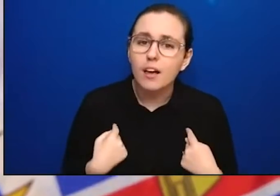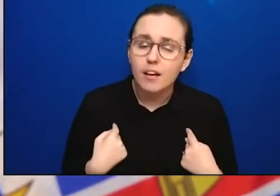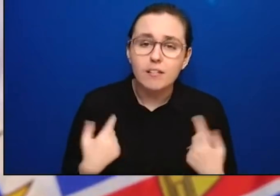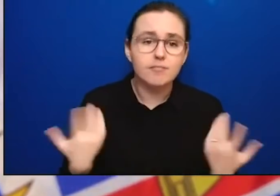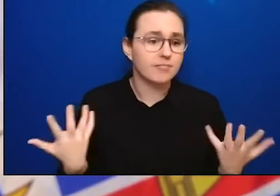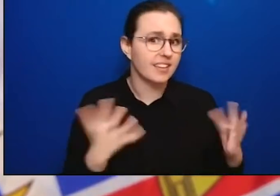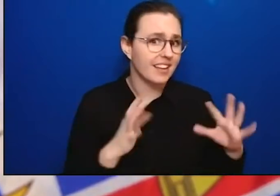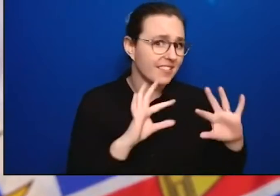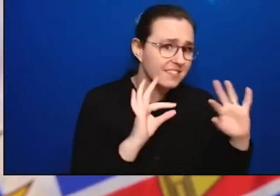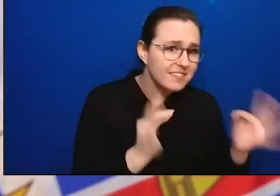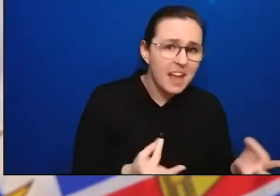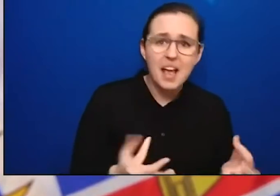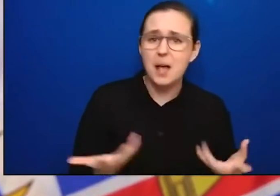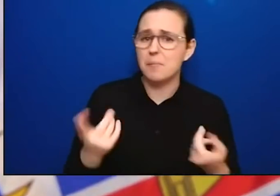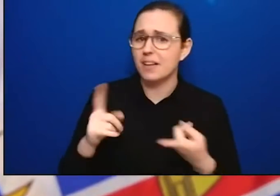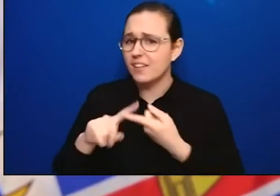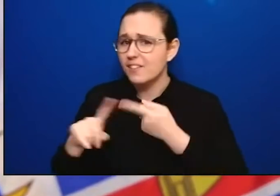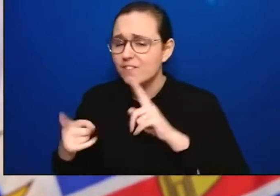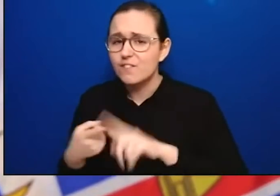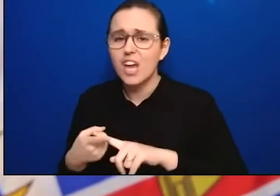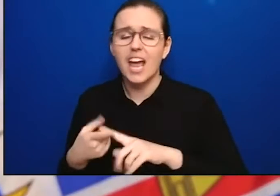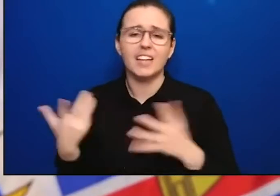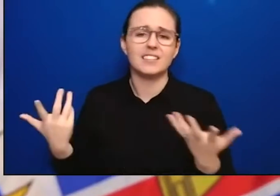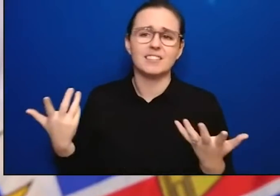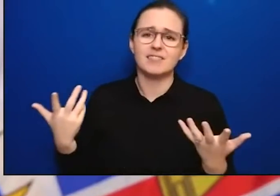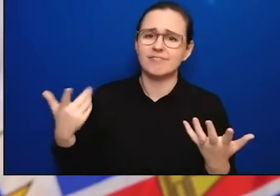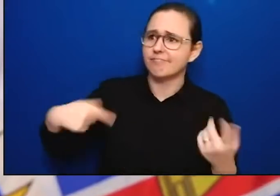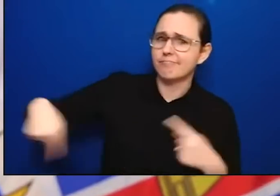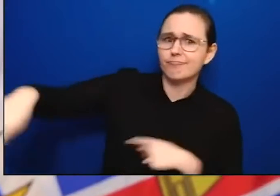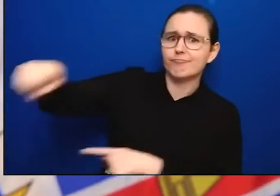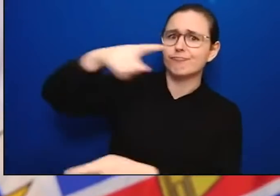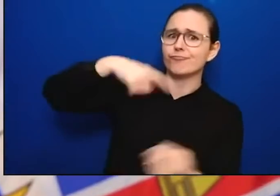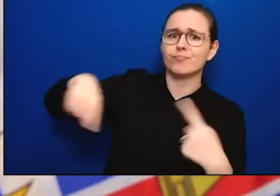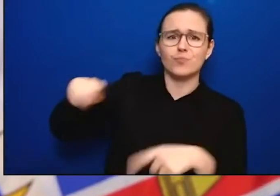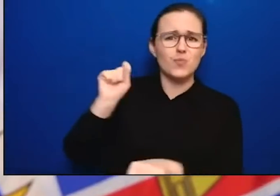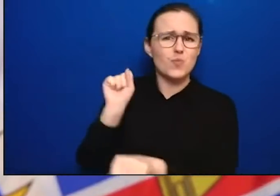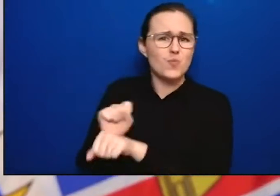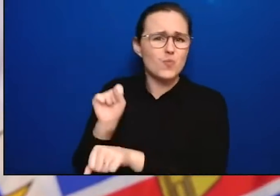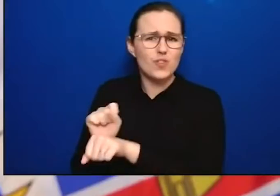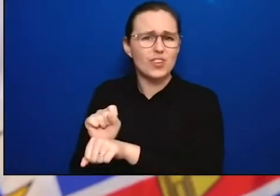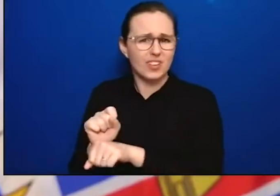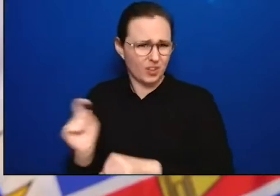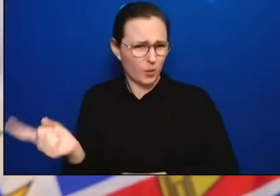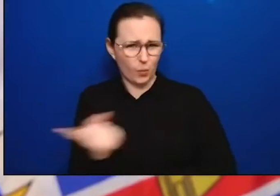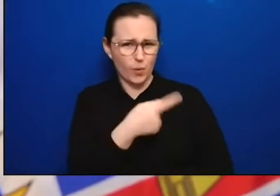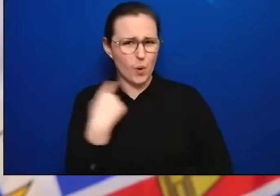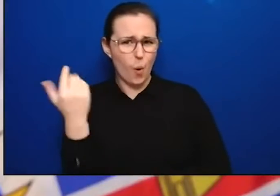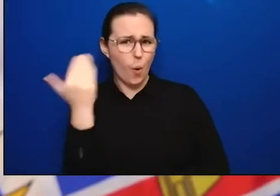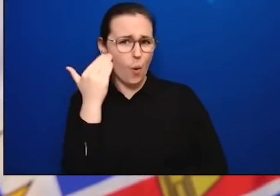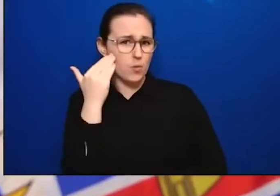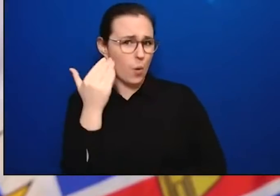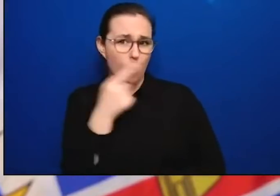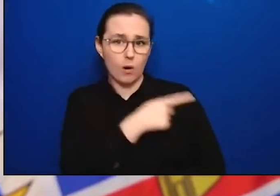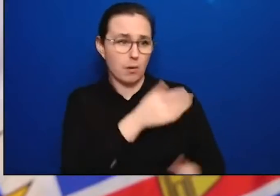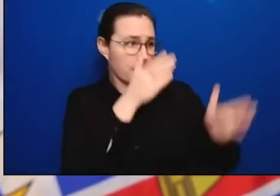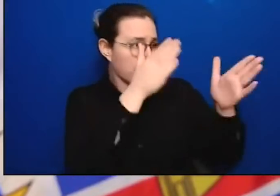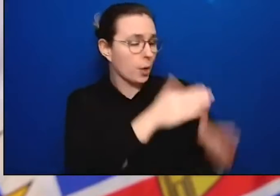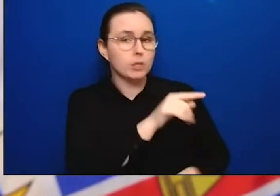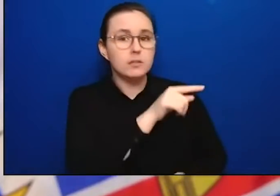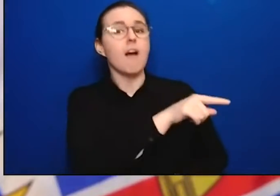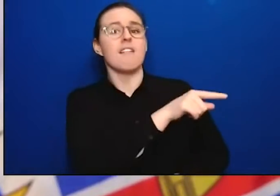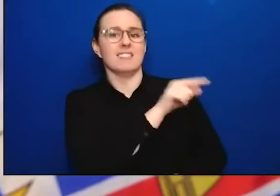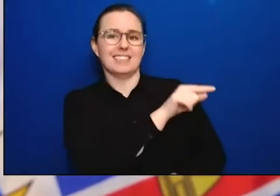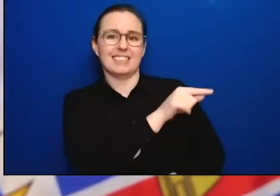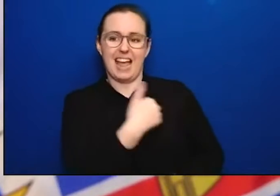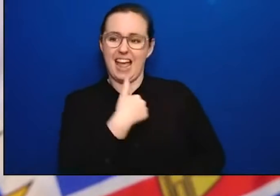to everyone, because we all have someone in our circle, whether it's family, whether it's in our social contacts, at